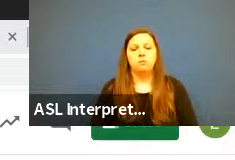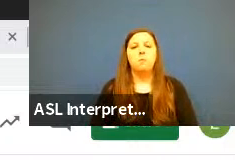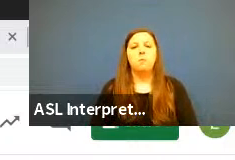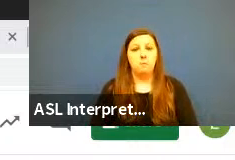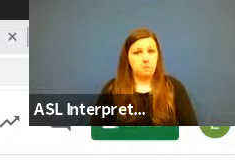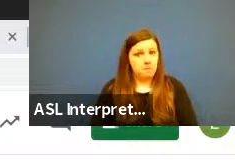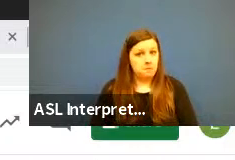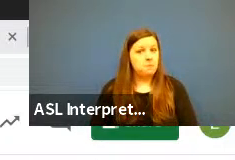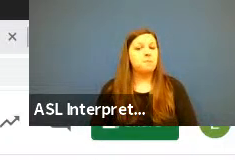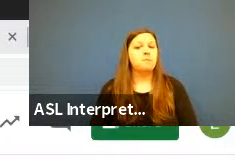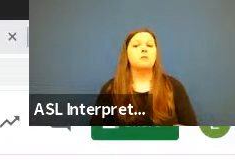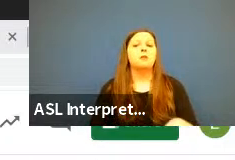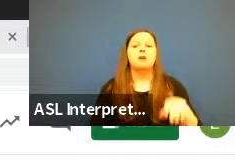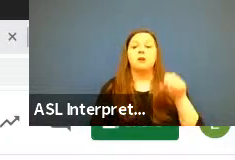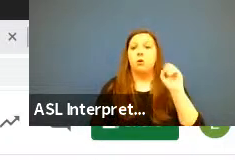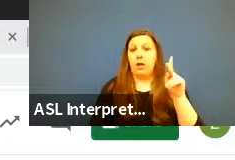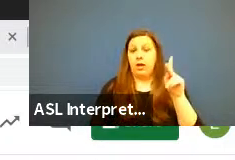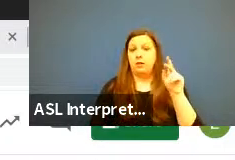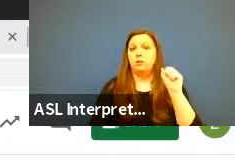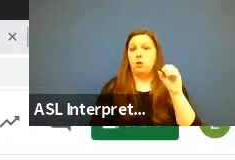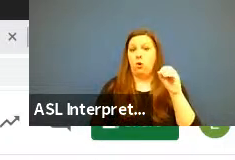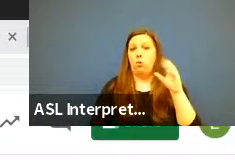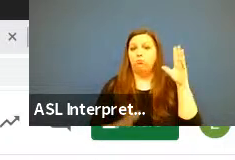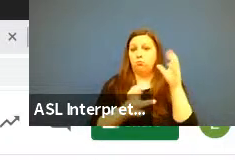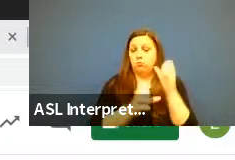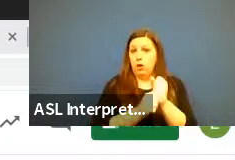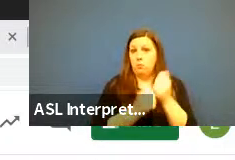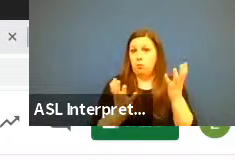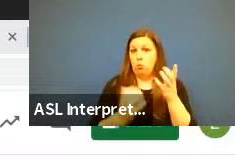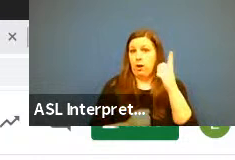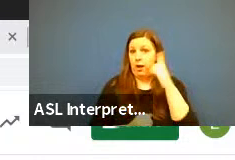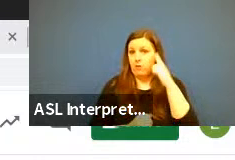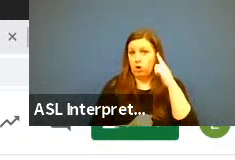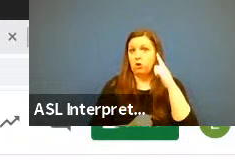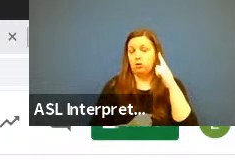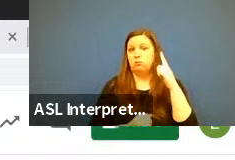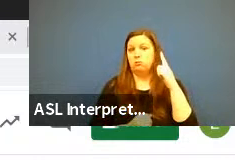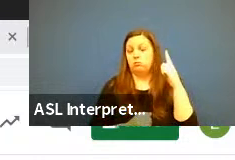Okay, so let me recap what I've heard to move us along.